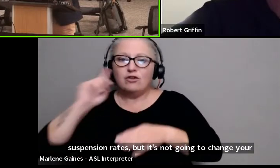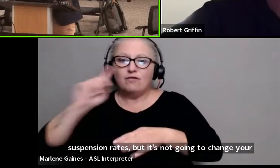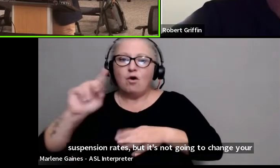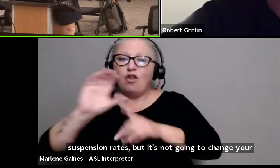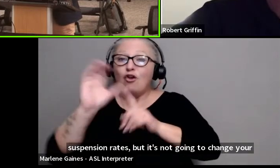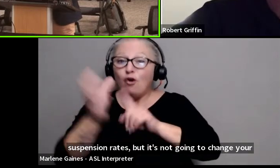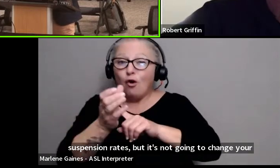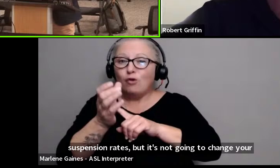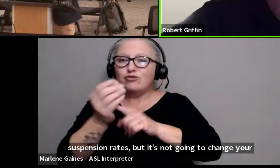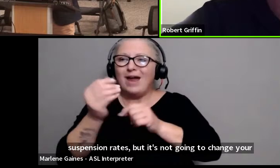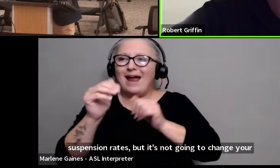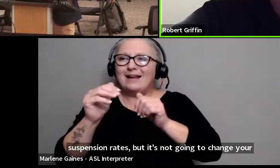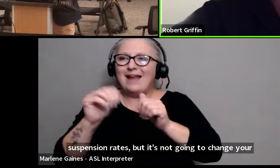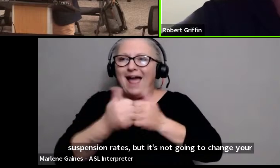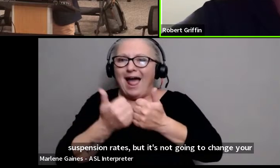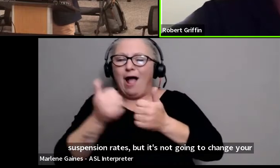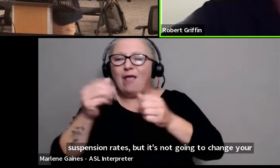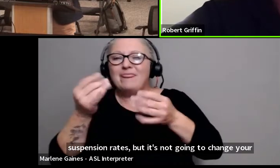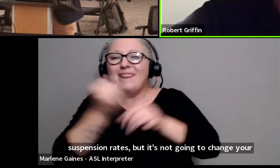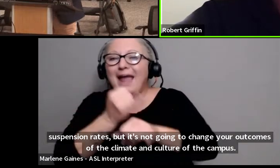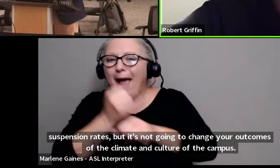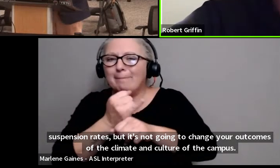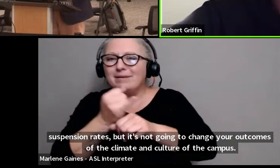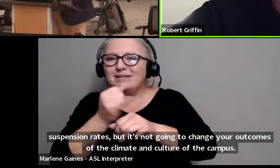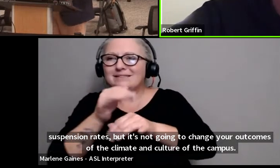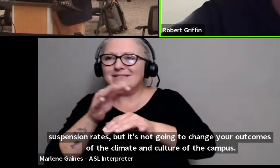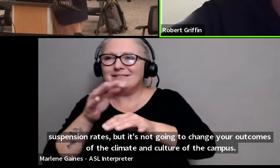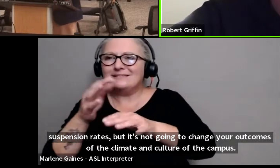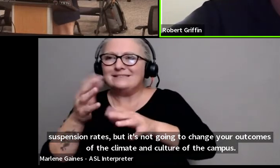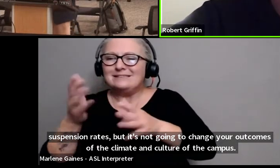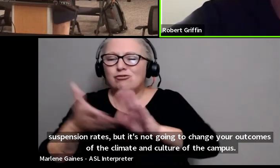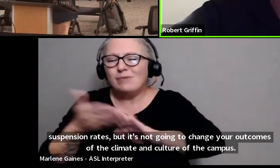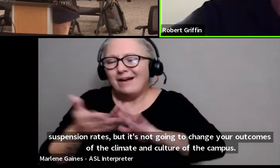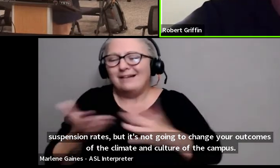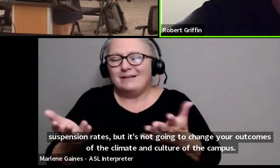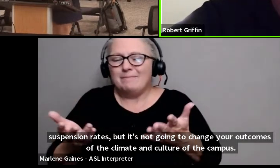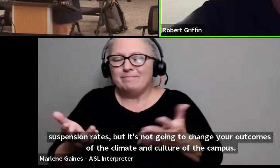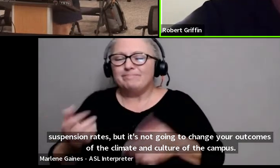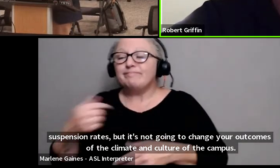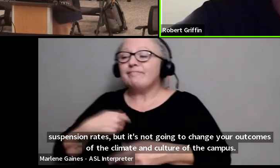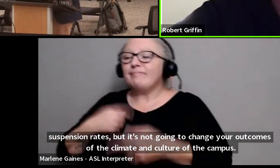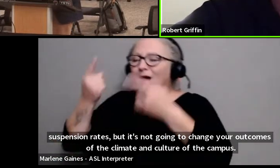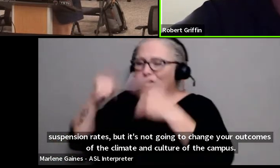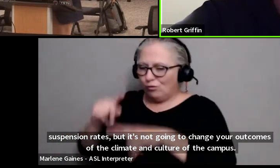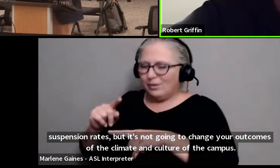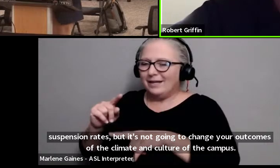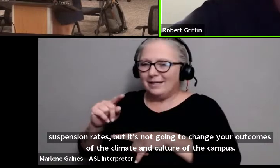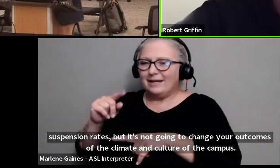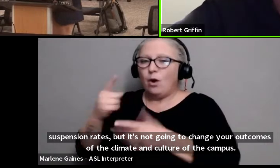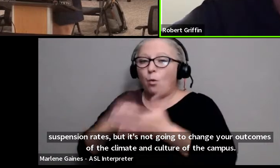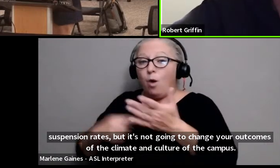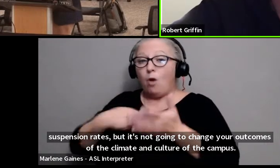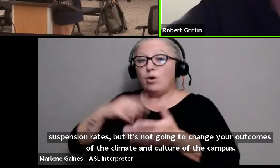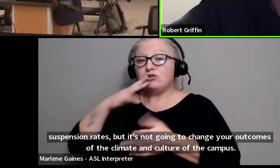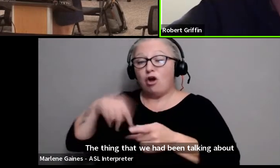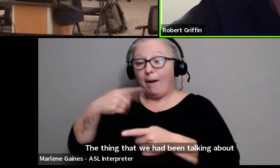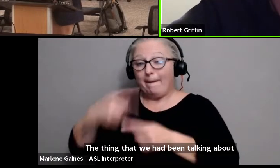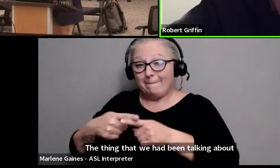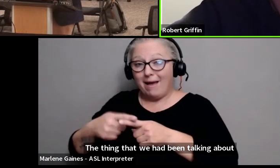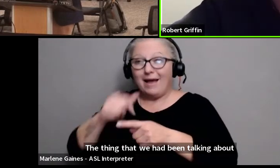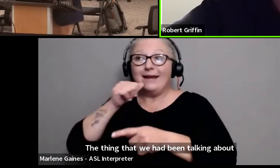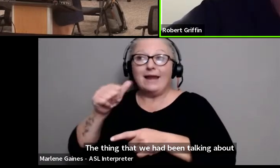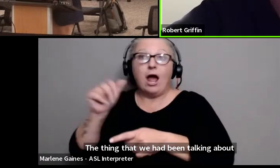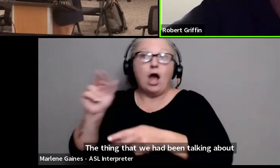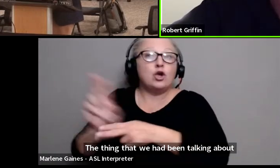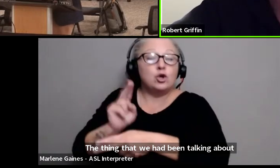culture of the campus. I agree. Now, the thing that we had been talking about, and we haven't